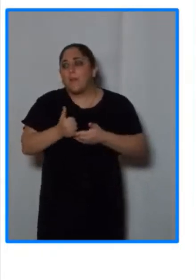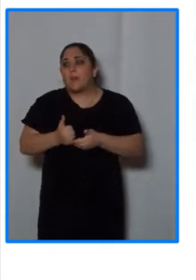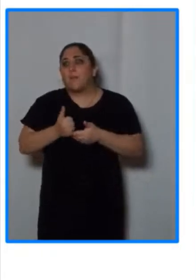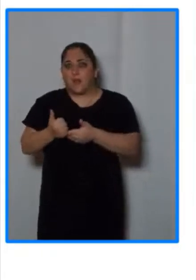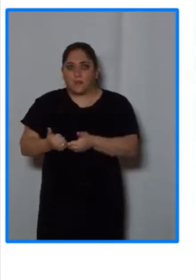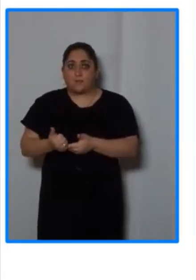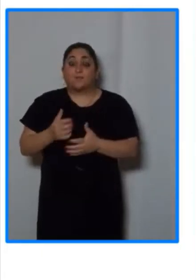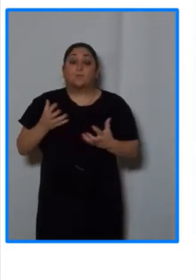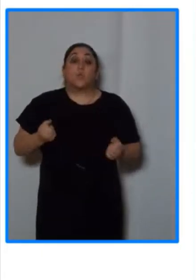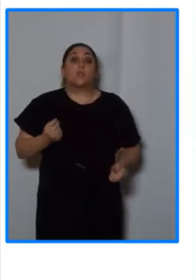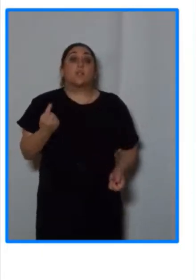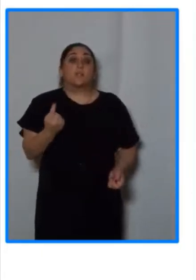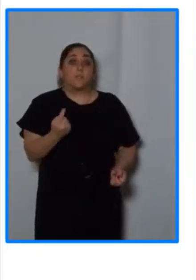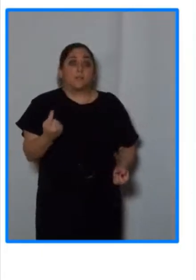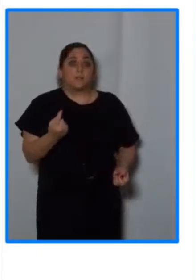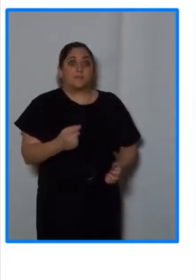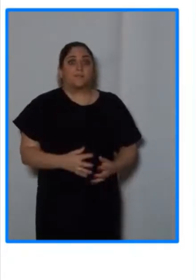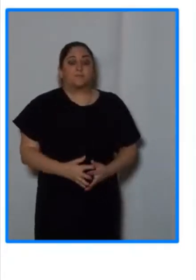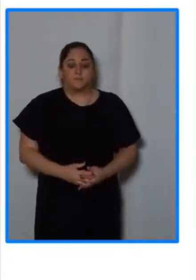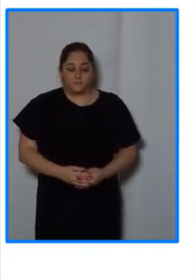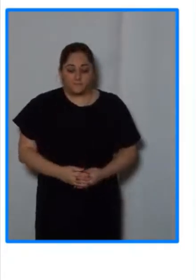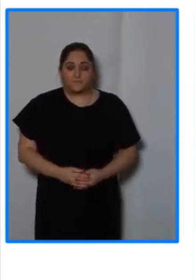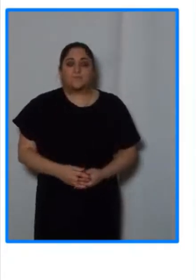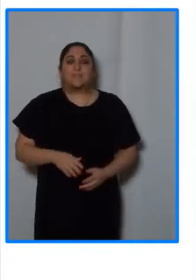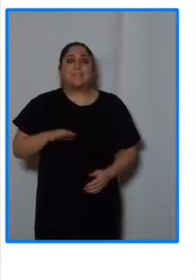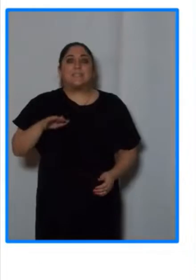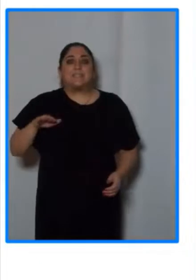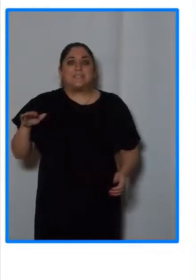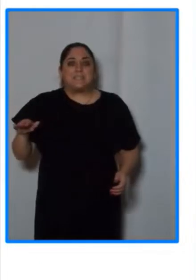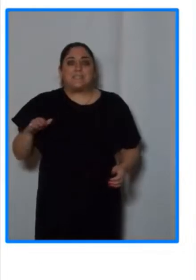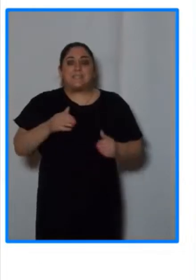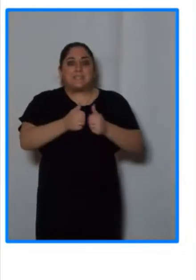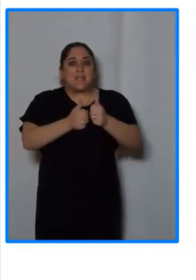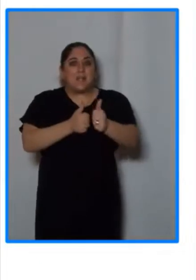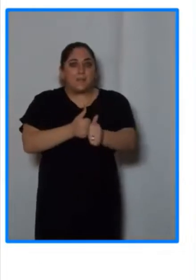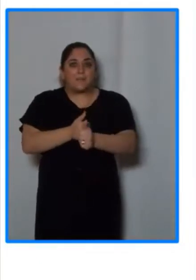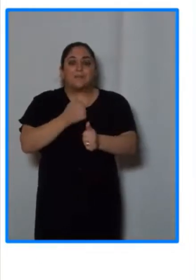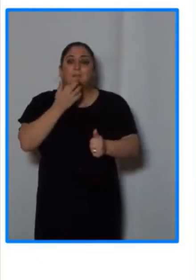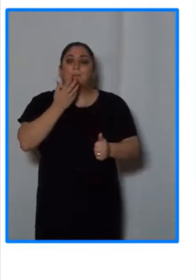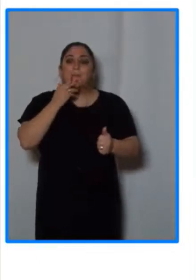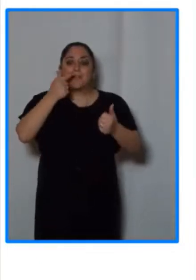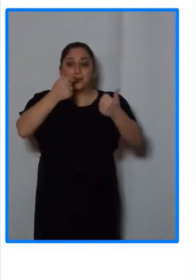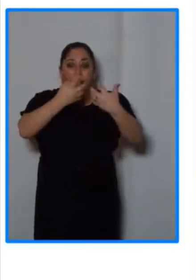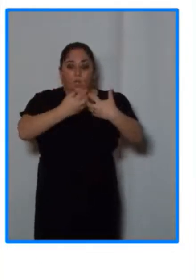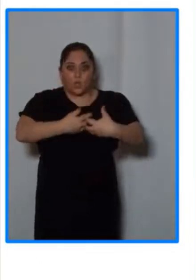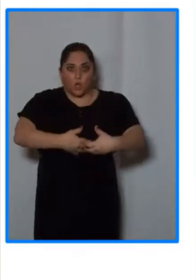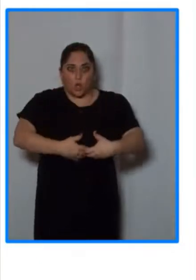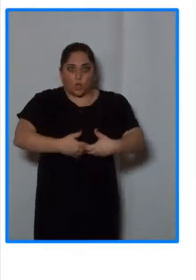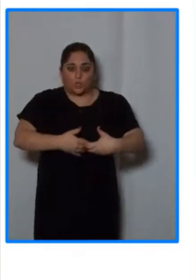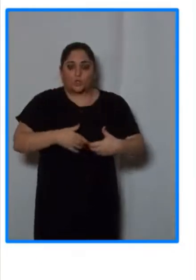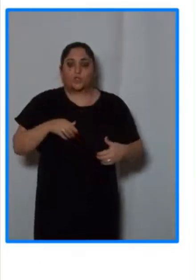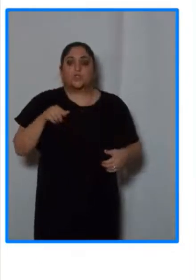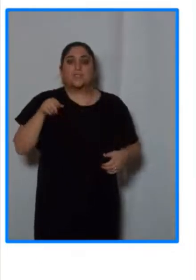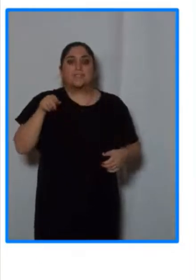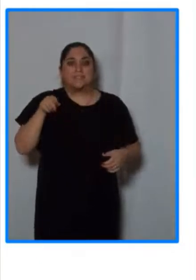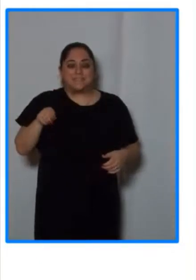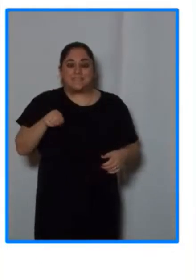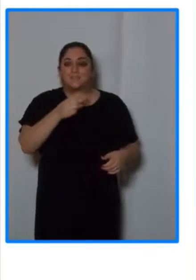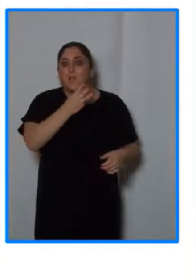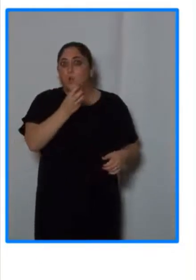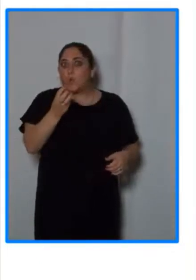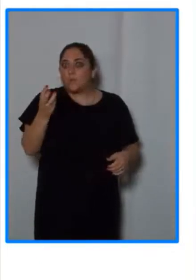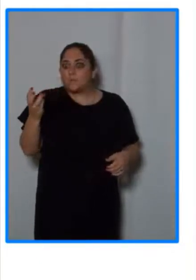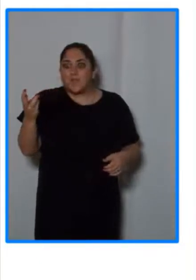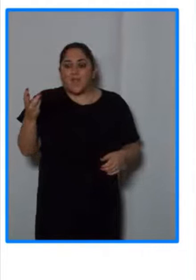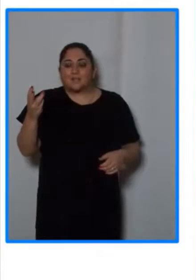done independently. People are disabled when the technology and options for engaging with websites do not